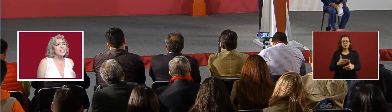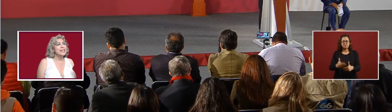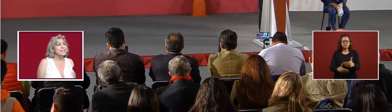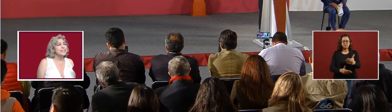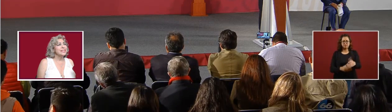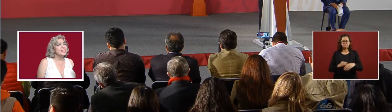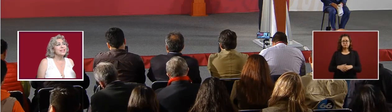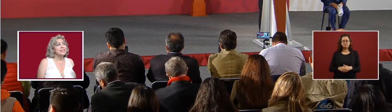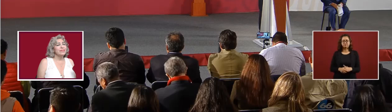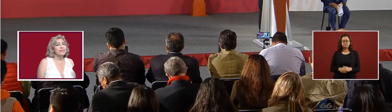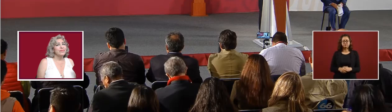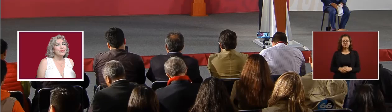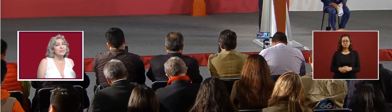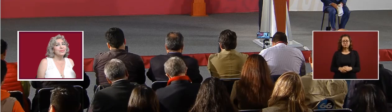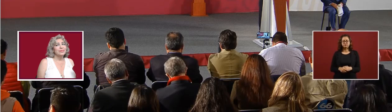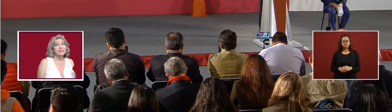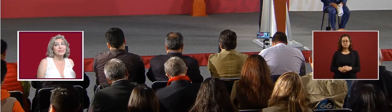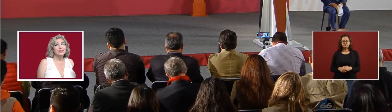also like this